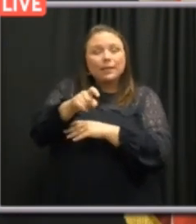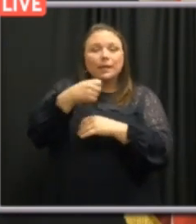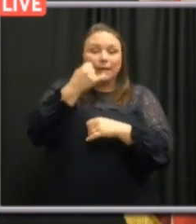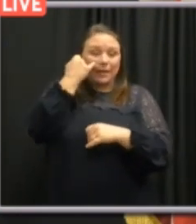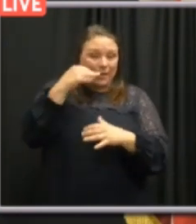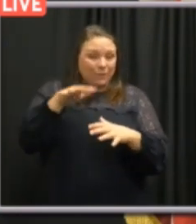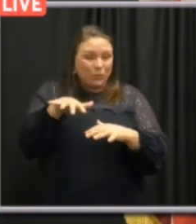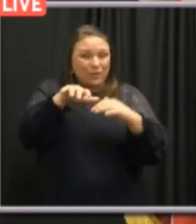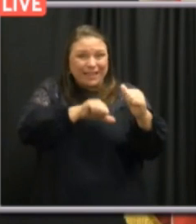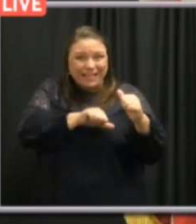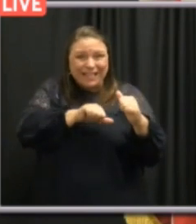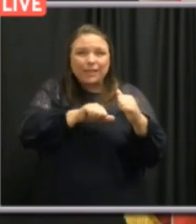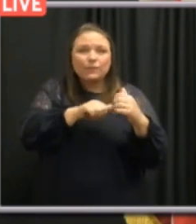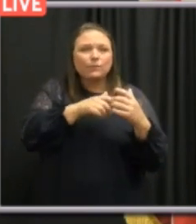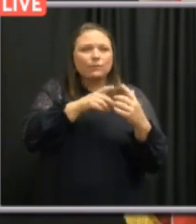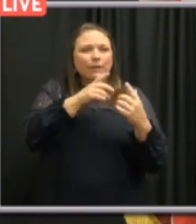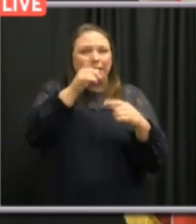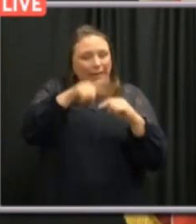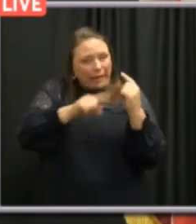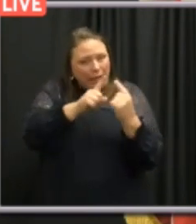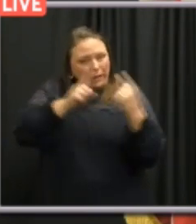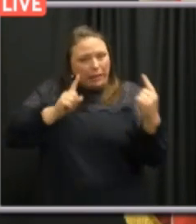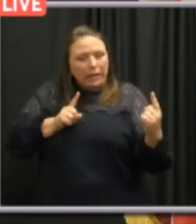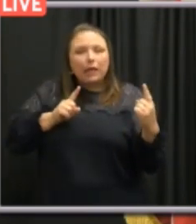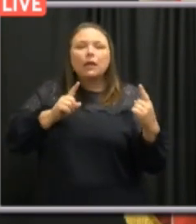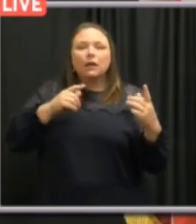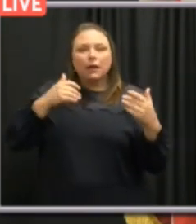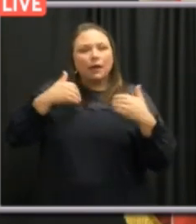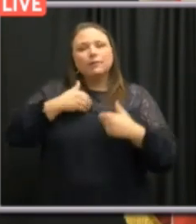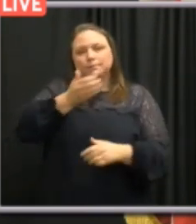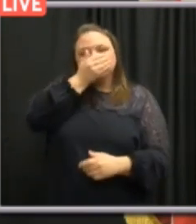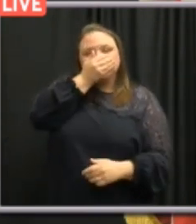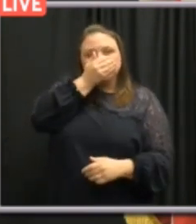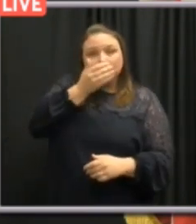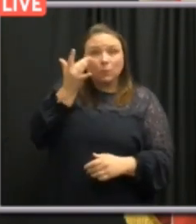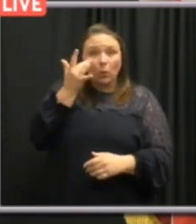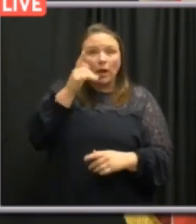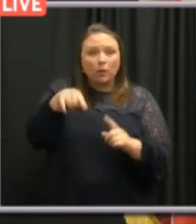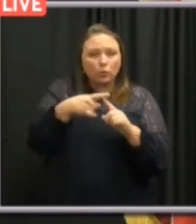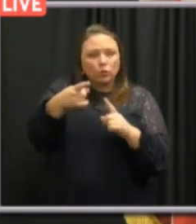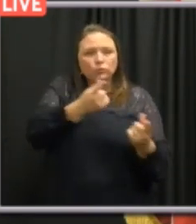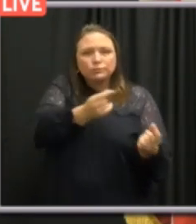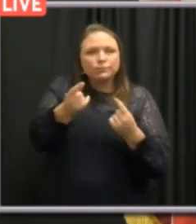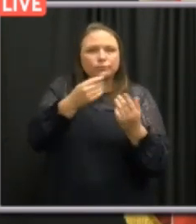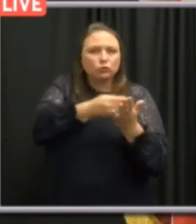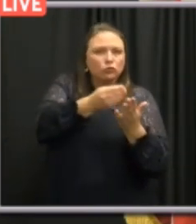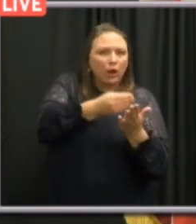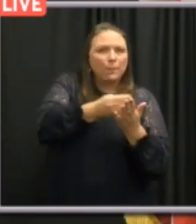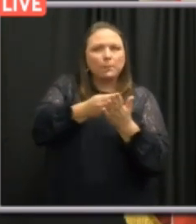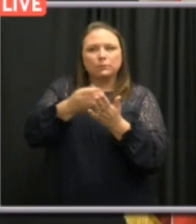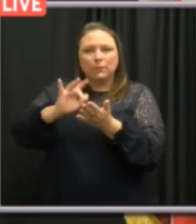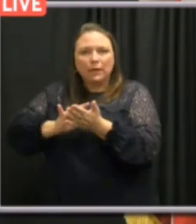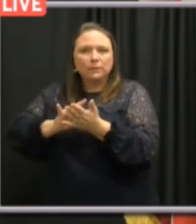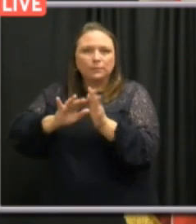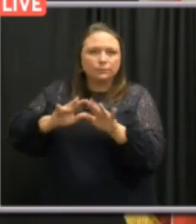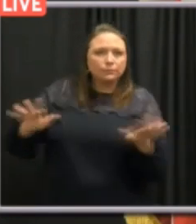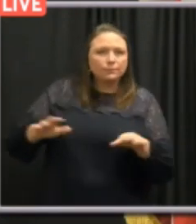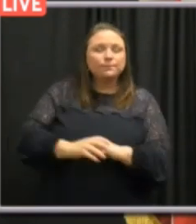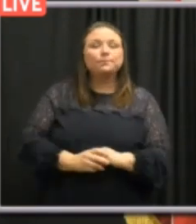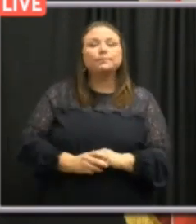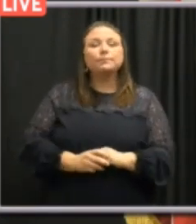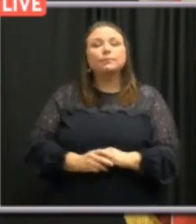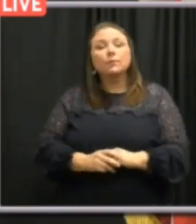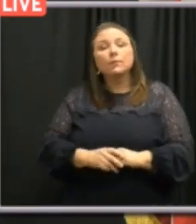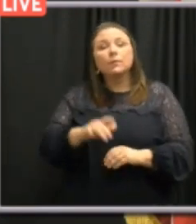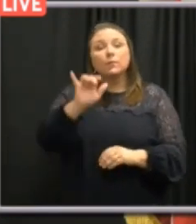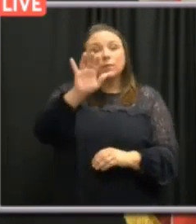coverings when social distancing measures are difficult to maintain as you run your essential errands. Now, as I mentioned last week,